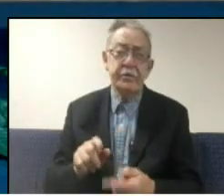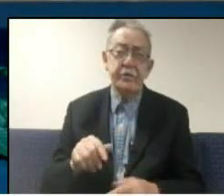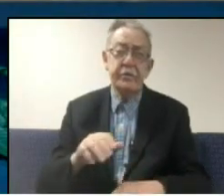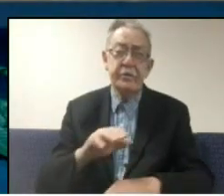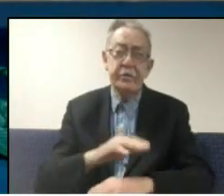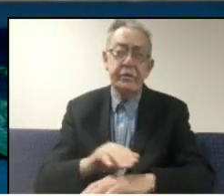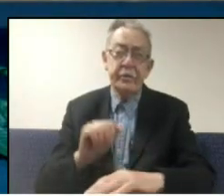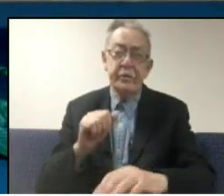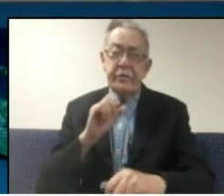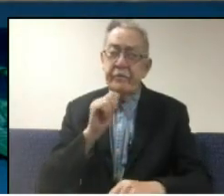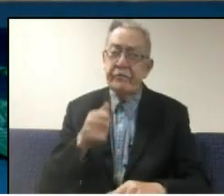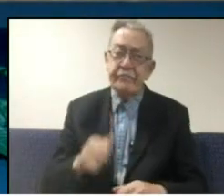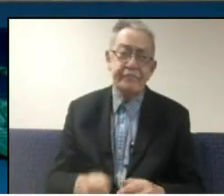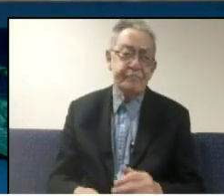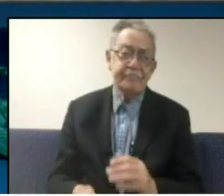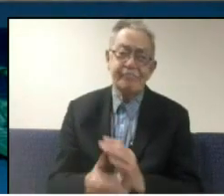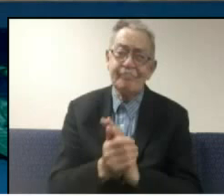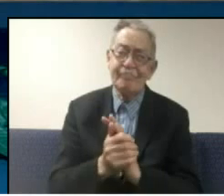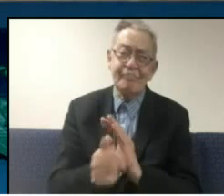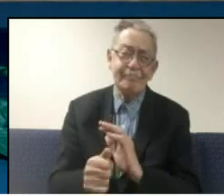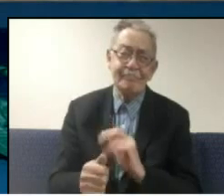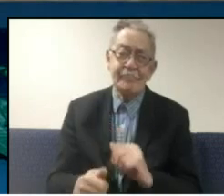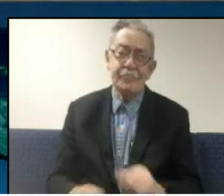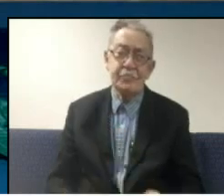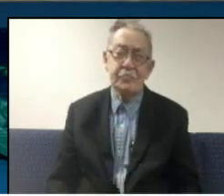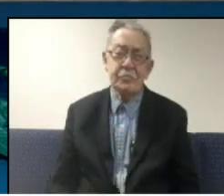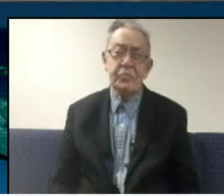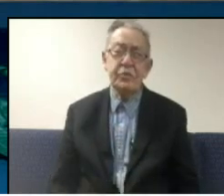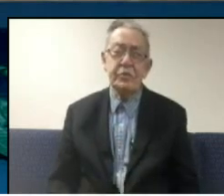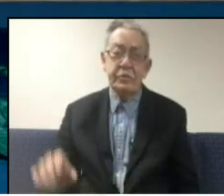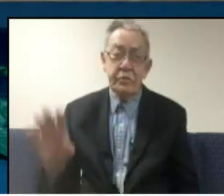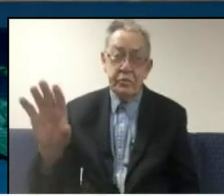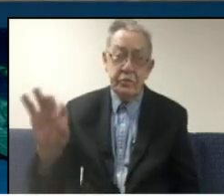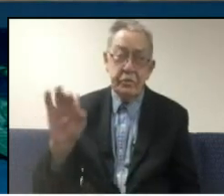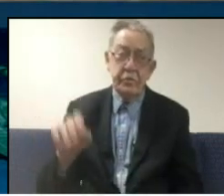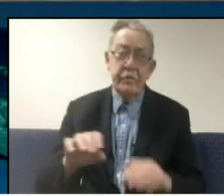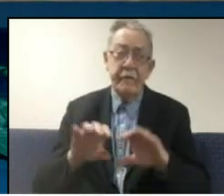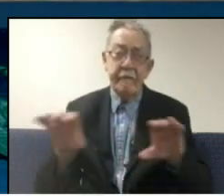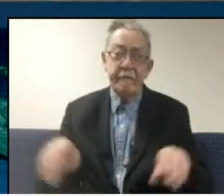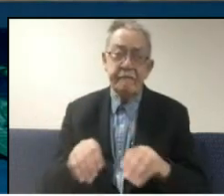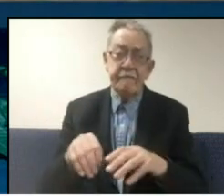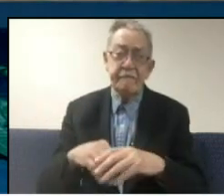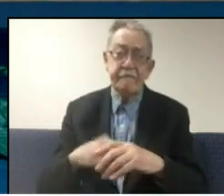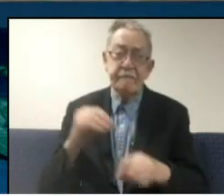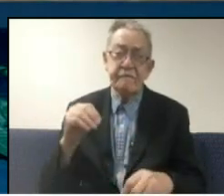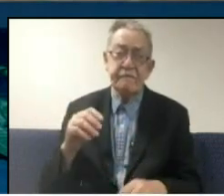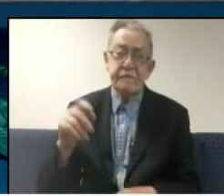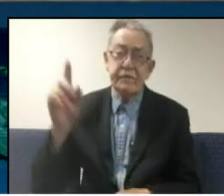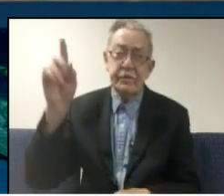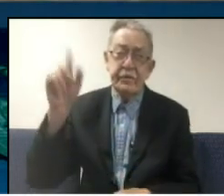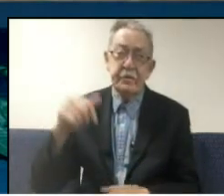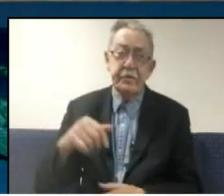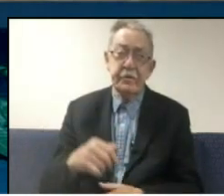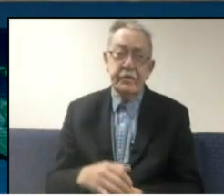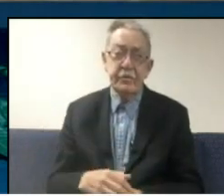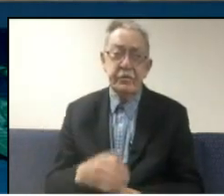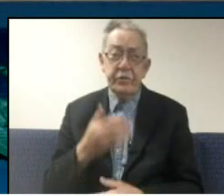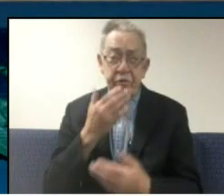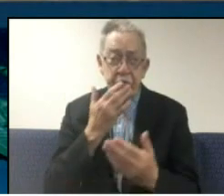have pre-qualified, but because He just chooses to do it out of His good